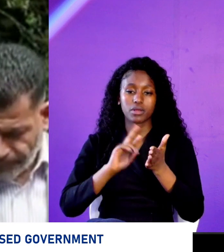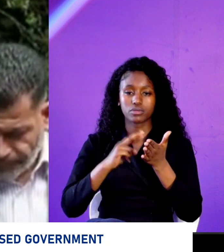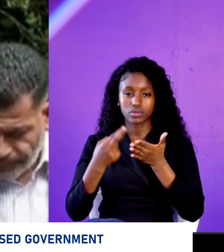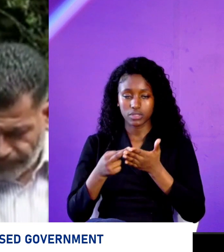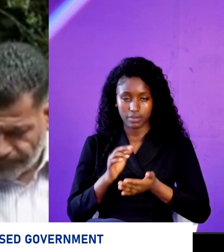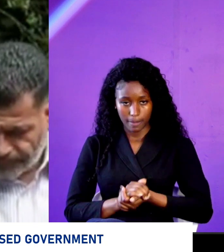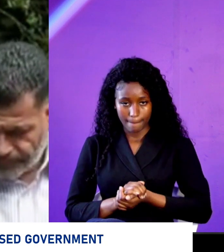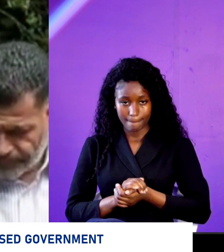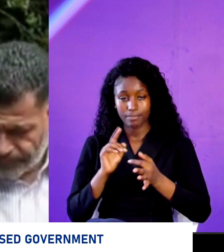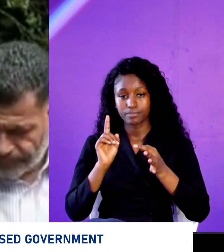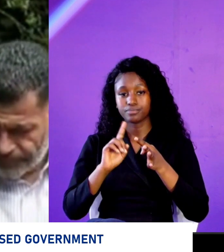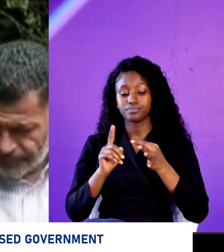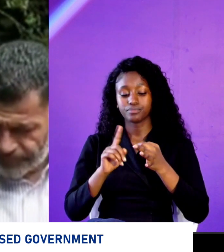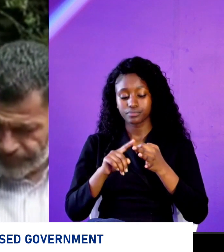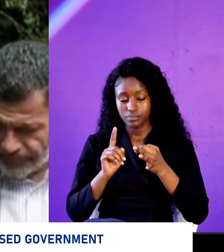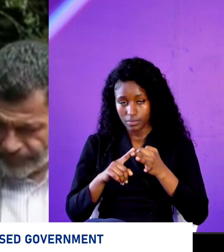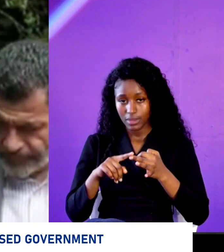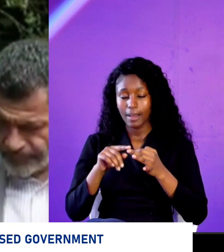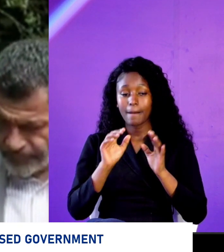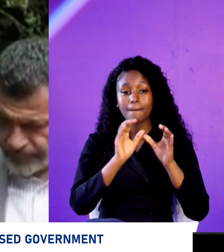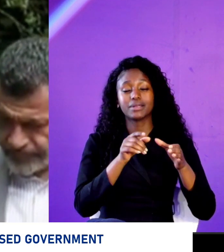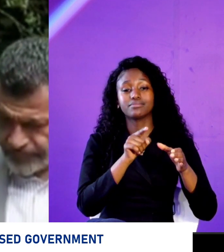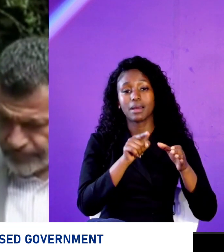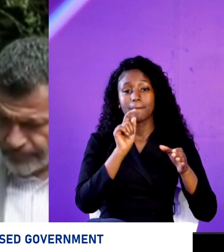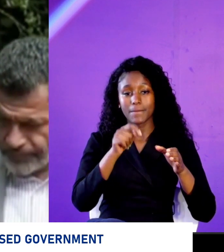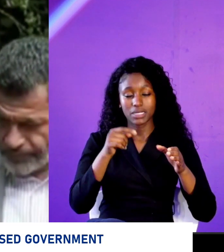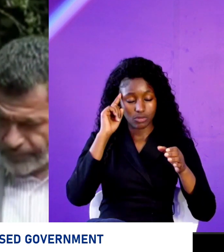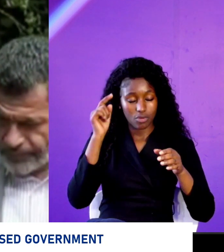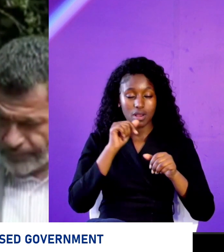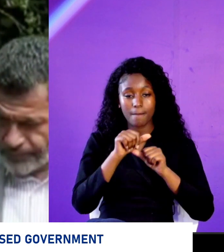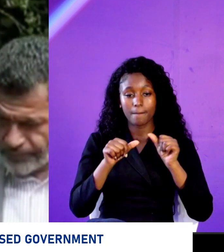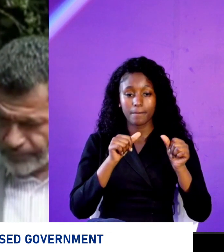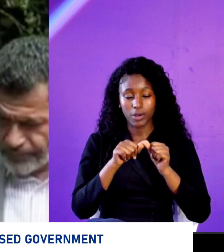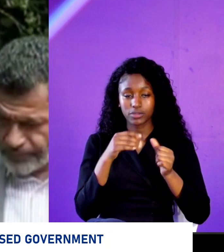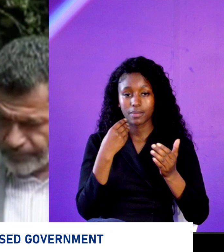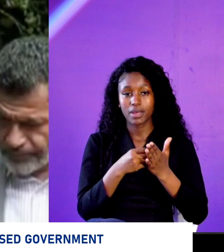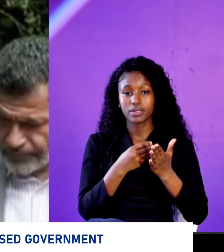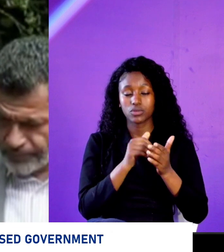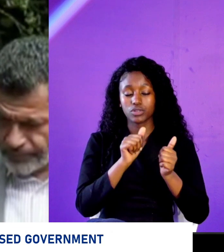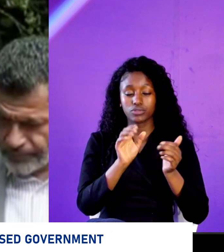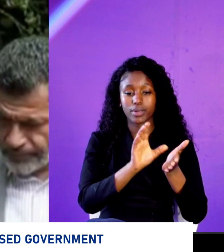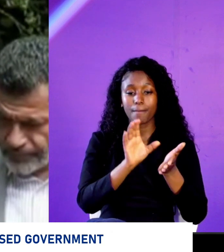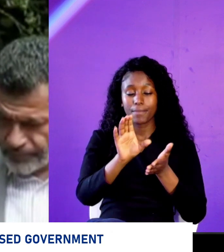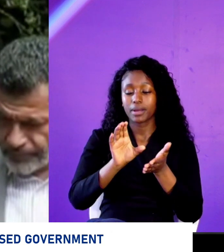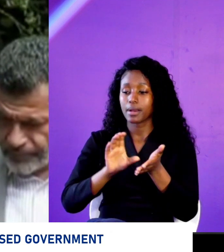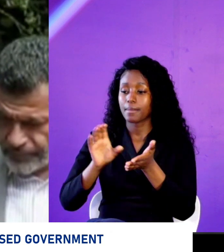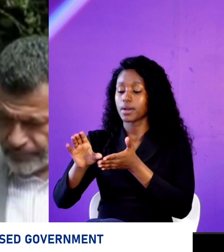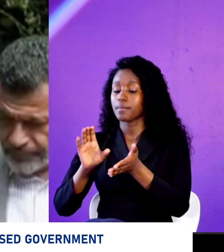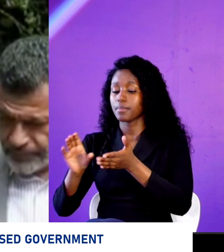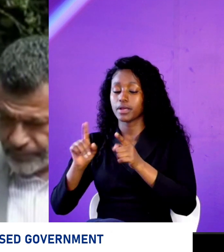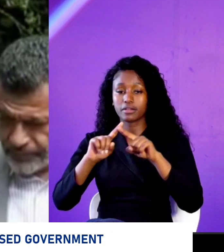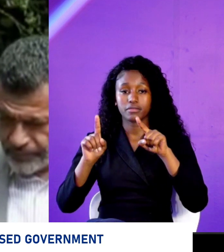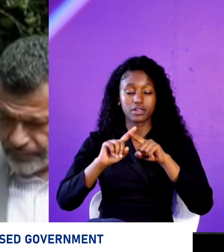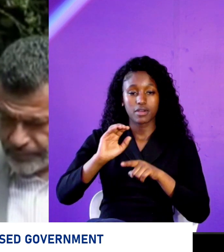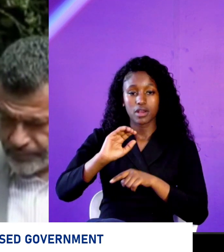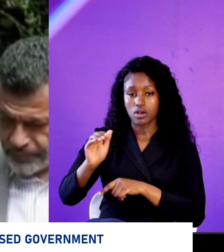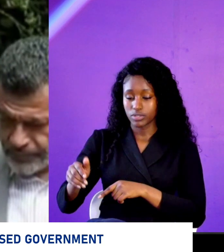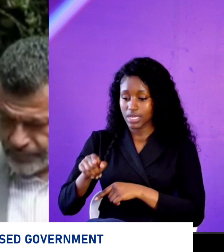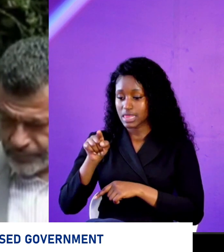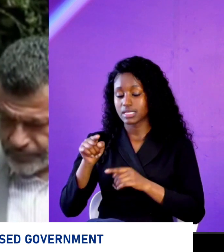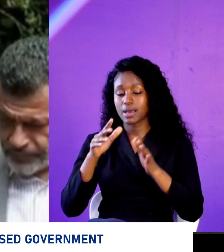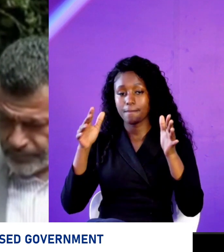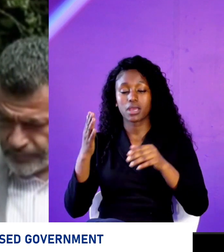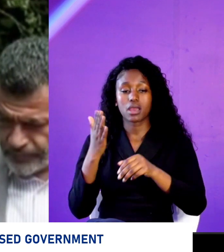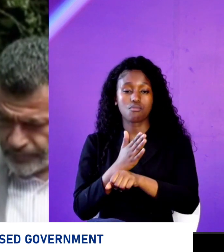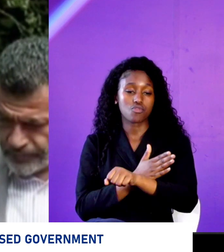party acknowledges the allocation of 415 billion to counties in the current financial year as an improvement